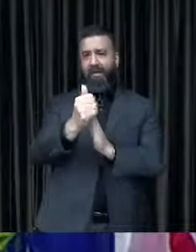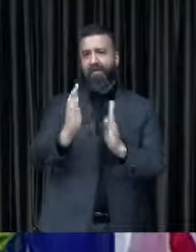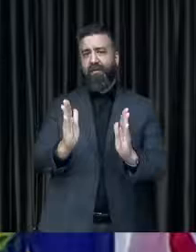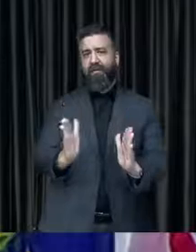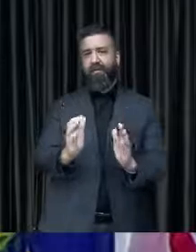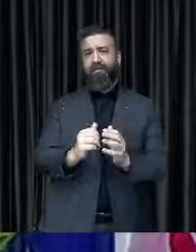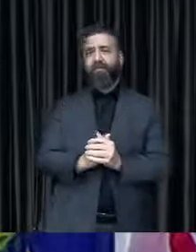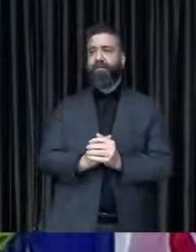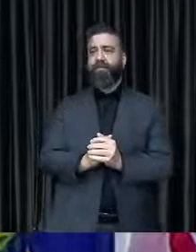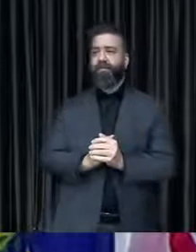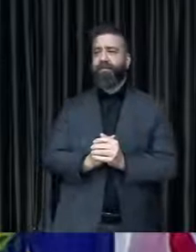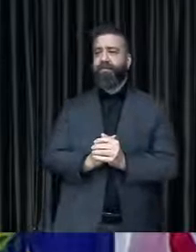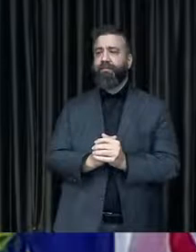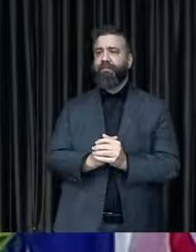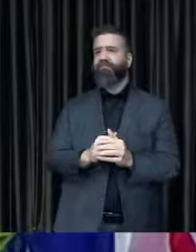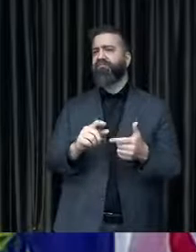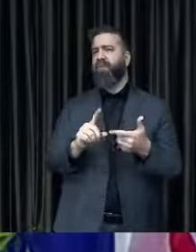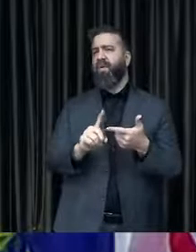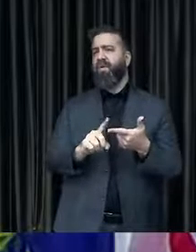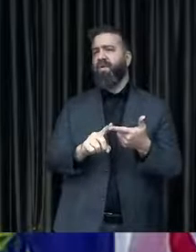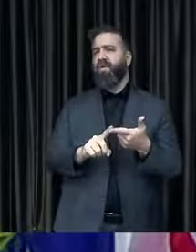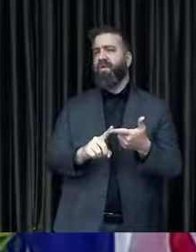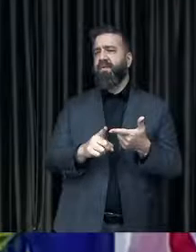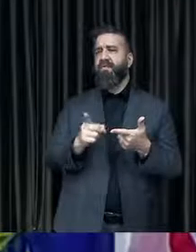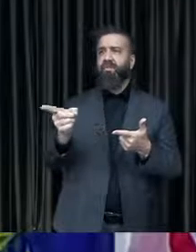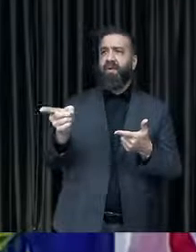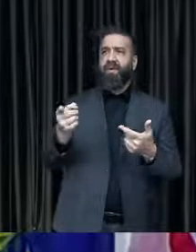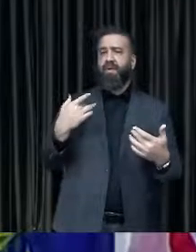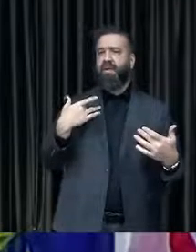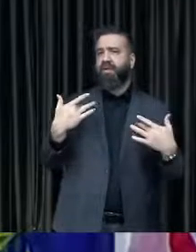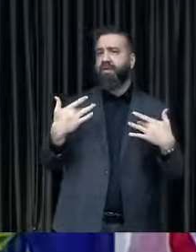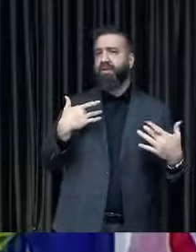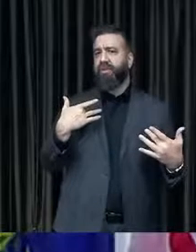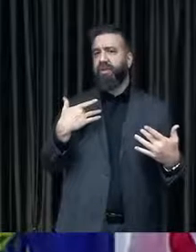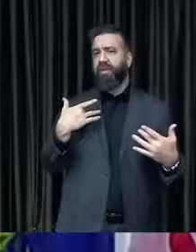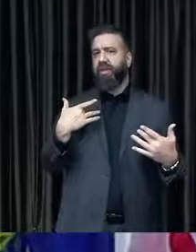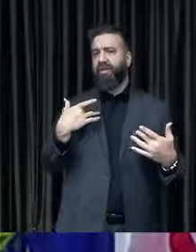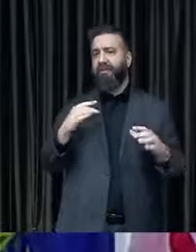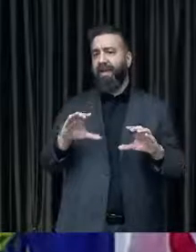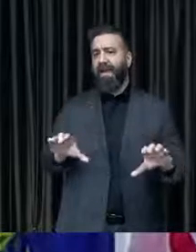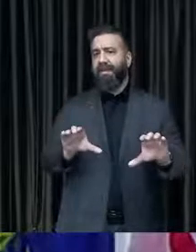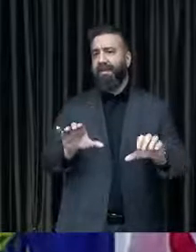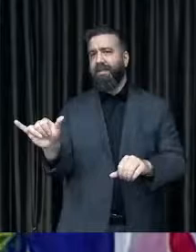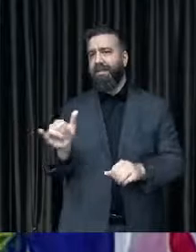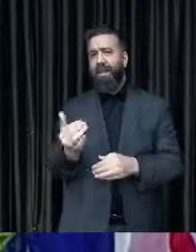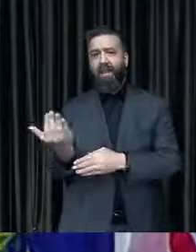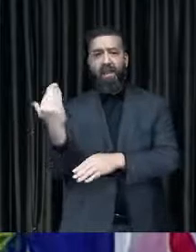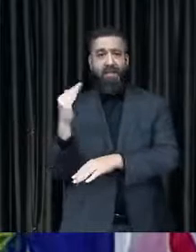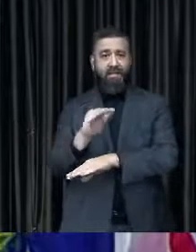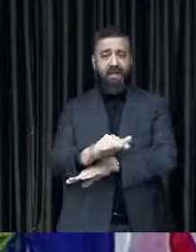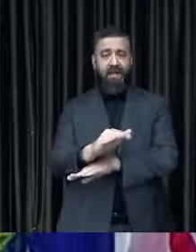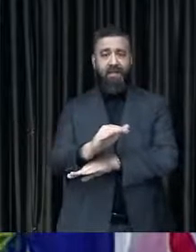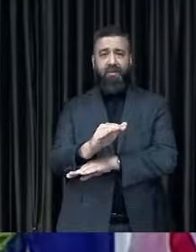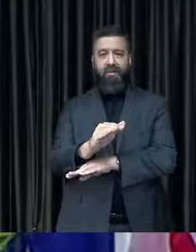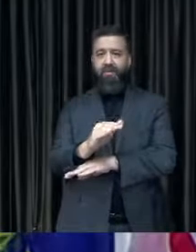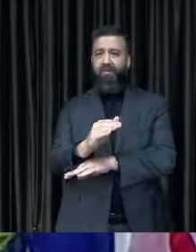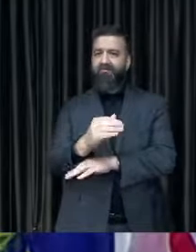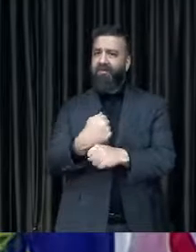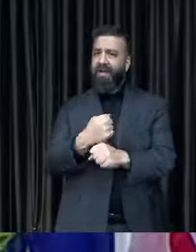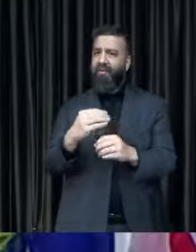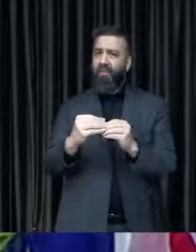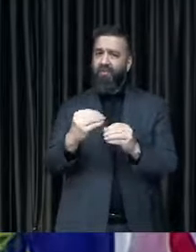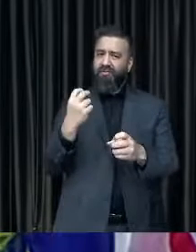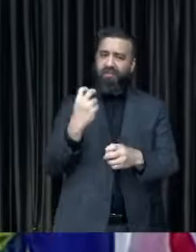And a follow-up to that, are you concerned that the actions like last night will make it more difficult to piece together a majority coalition to pass